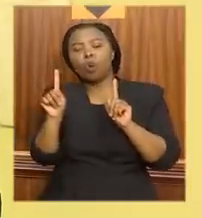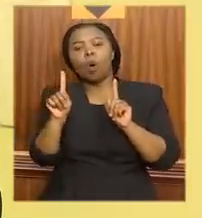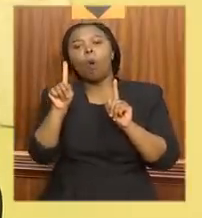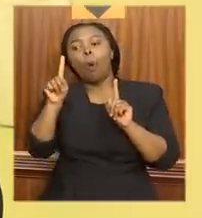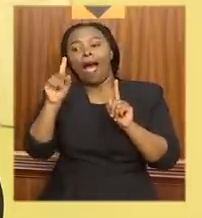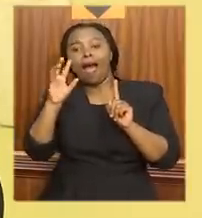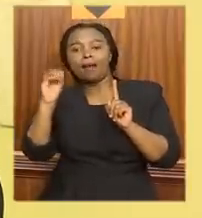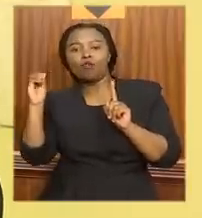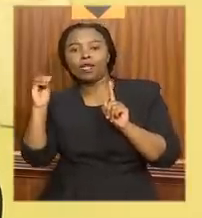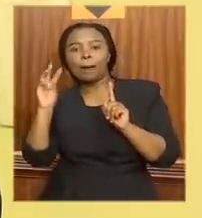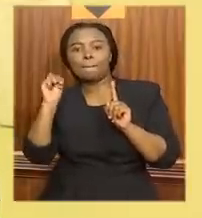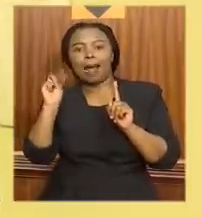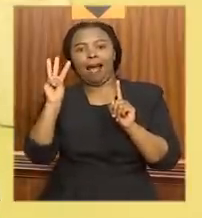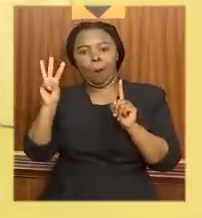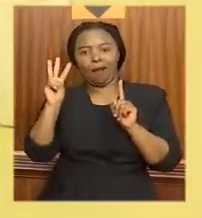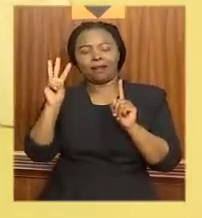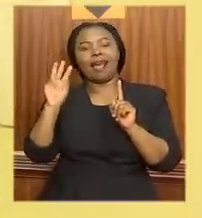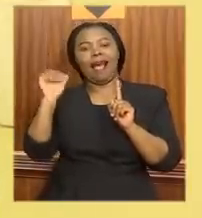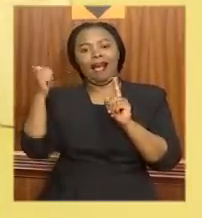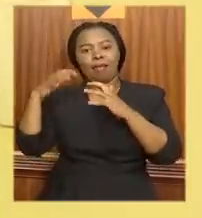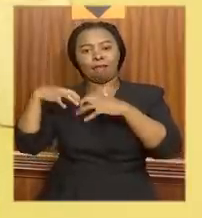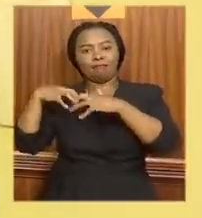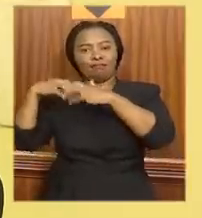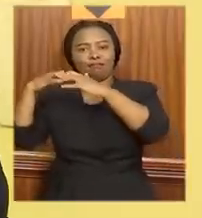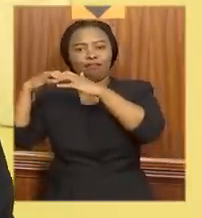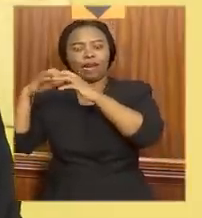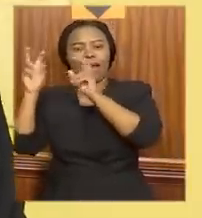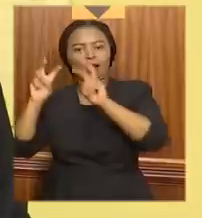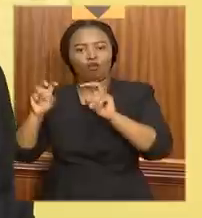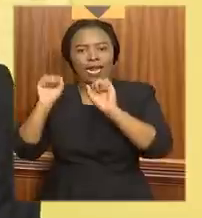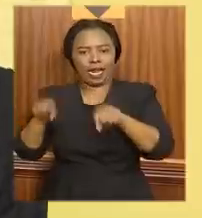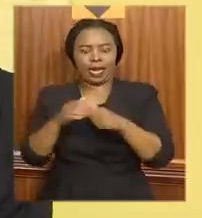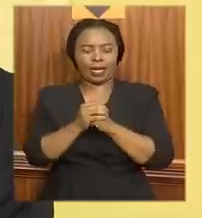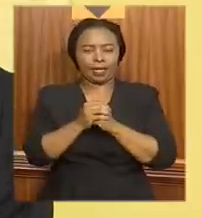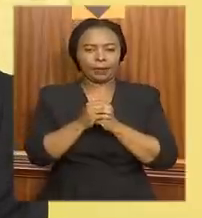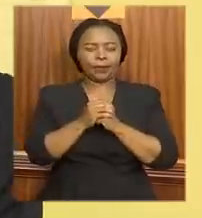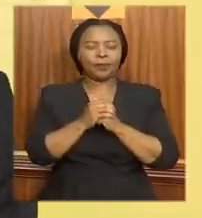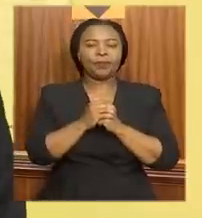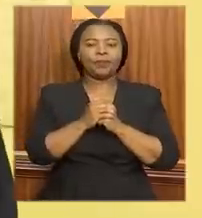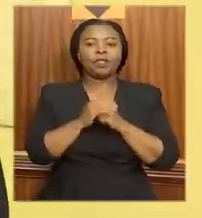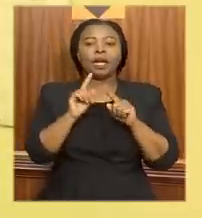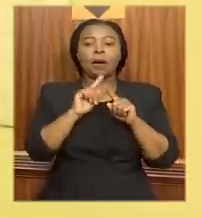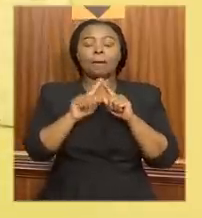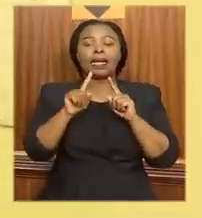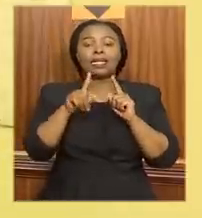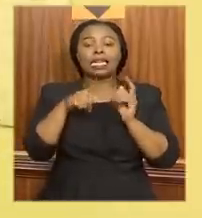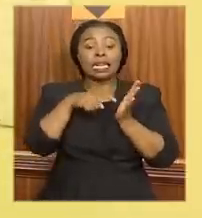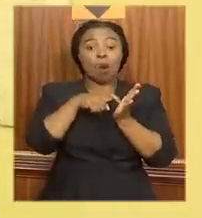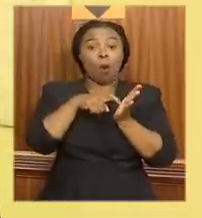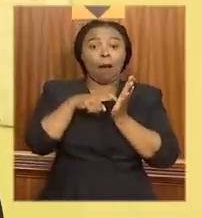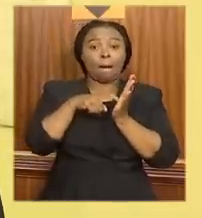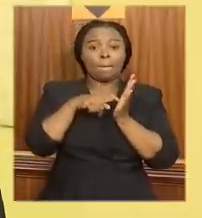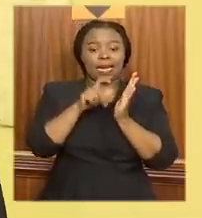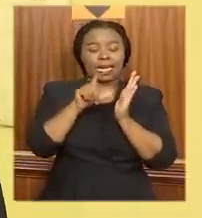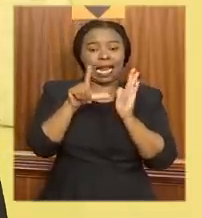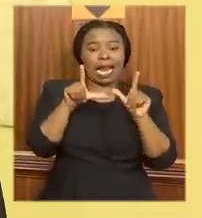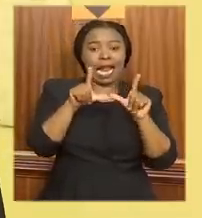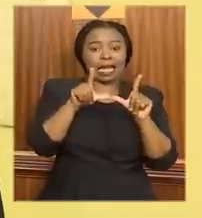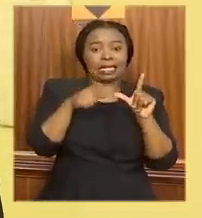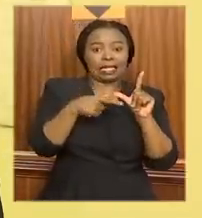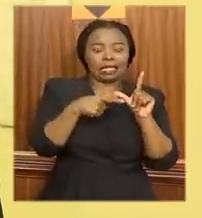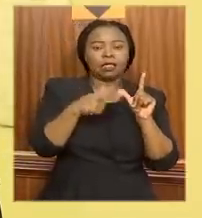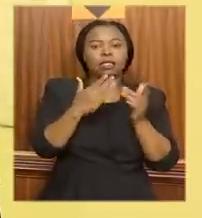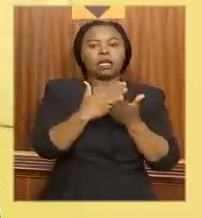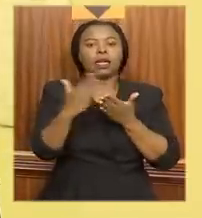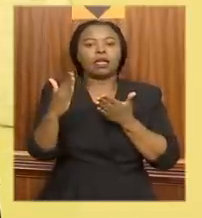100 megawatts. This removed the licensing requirement for generation projects up